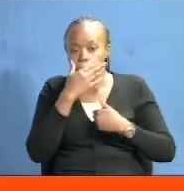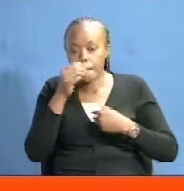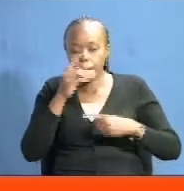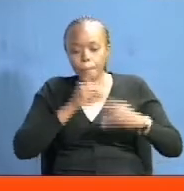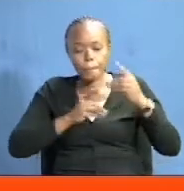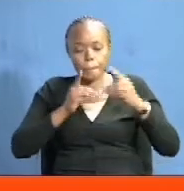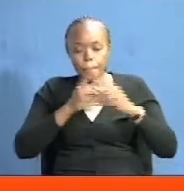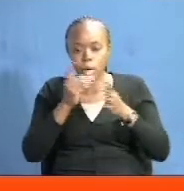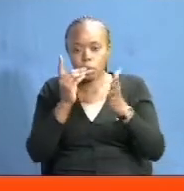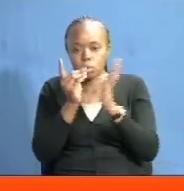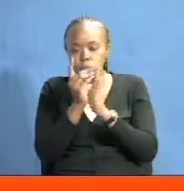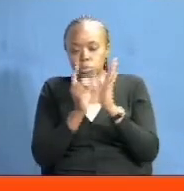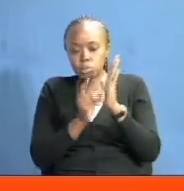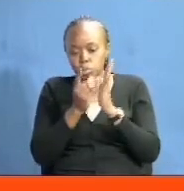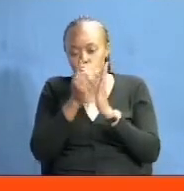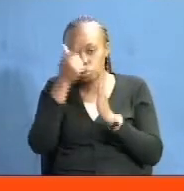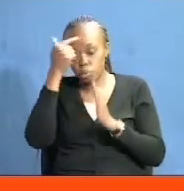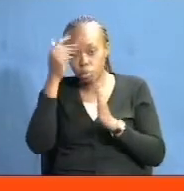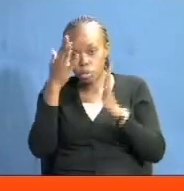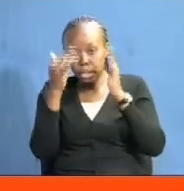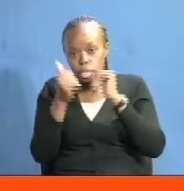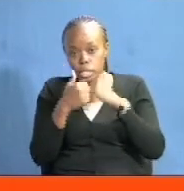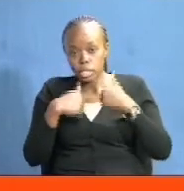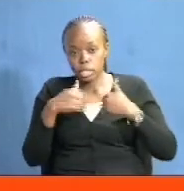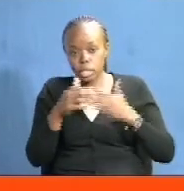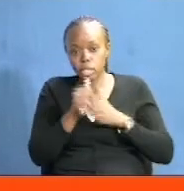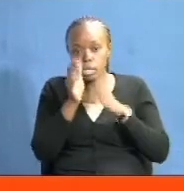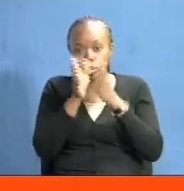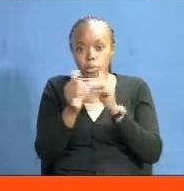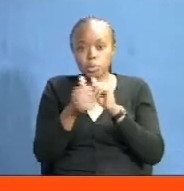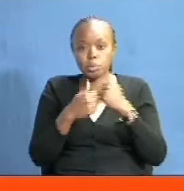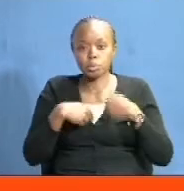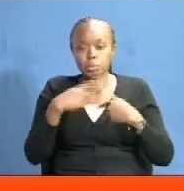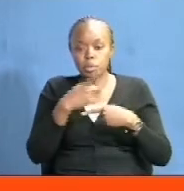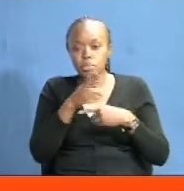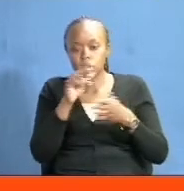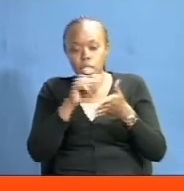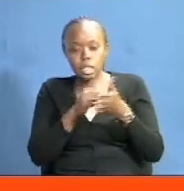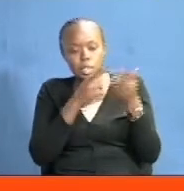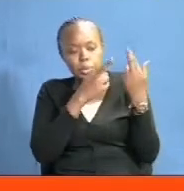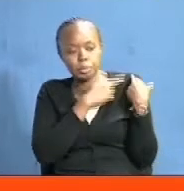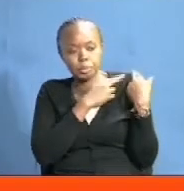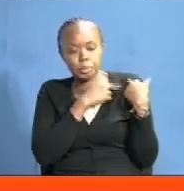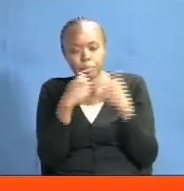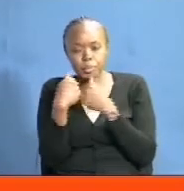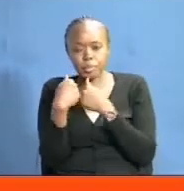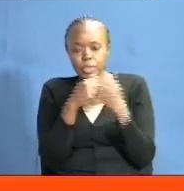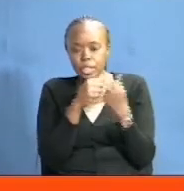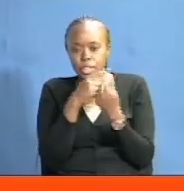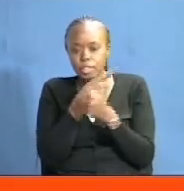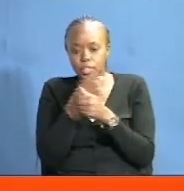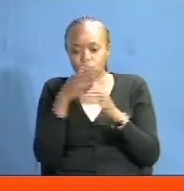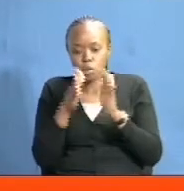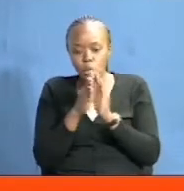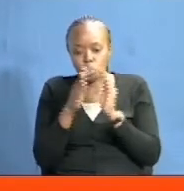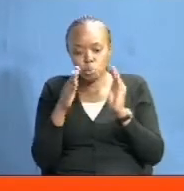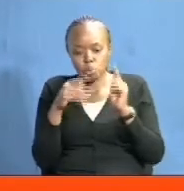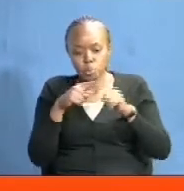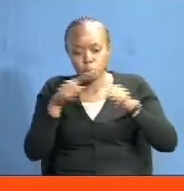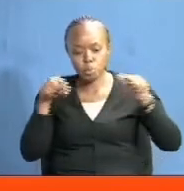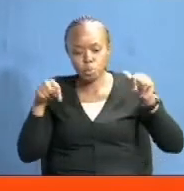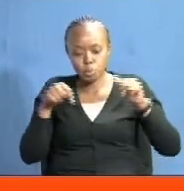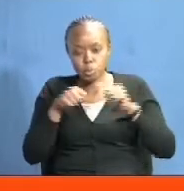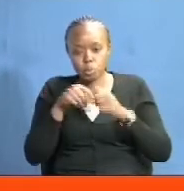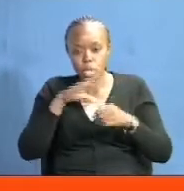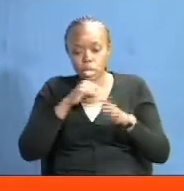of student leaders. I think the current crop of leaders should take up that responsibility. Right. To fight for our spaces out there